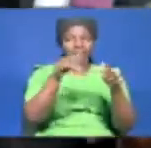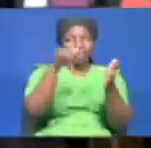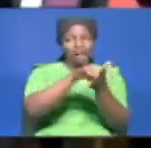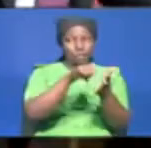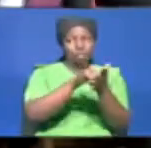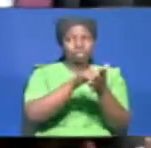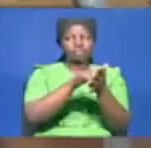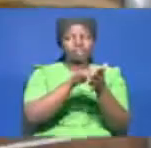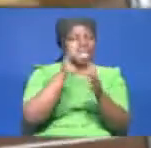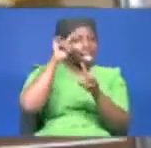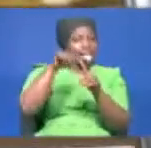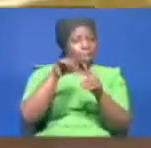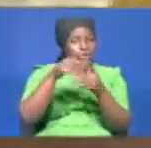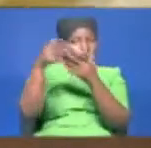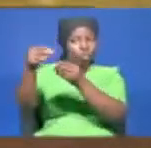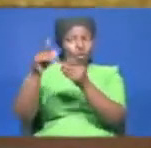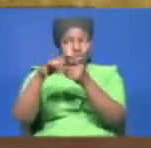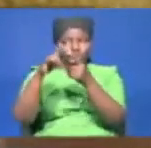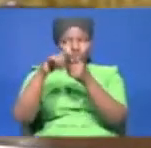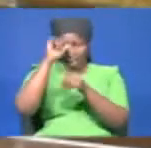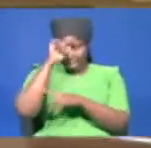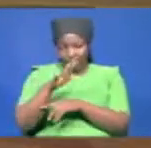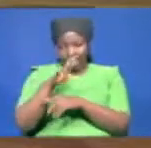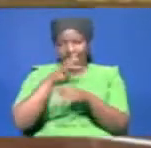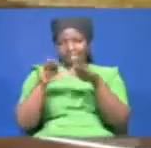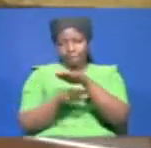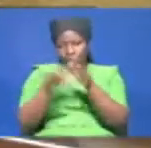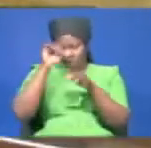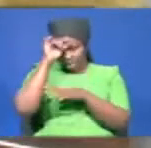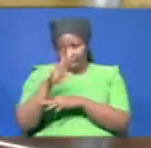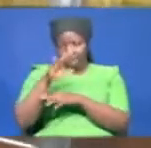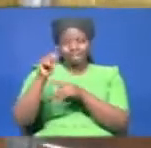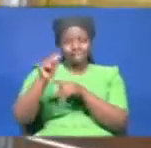governor's induction workshop. For Legends Edition, I'm Ben Troy Njue.